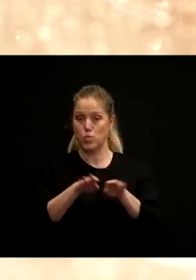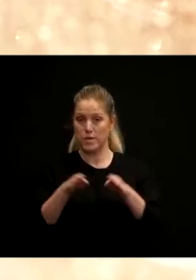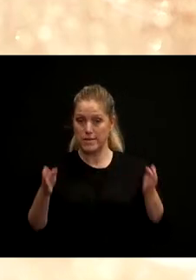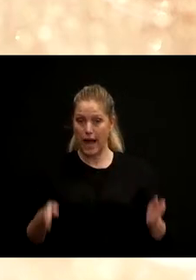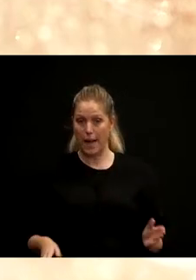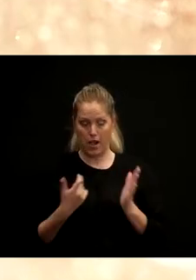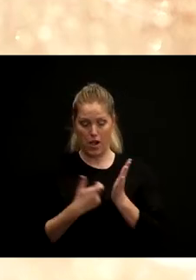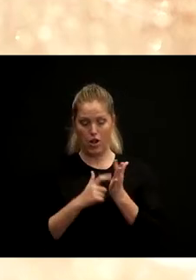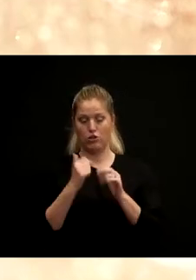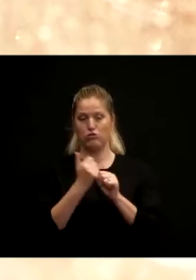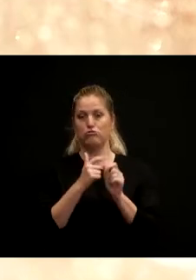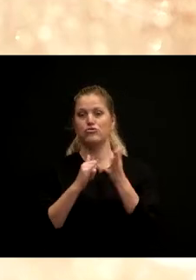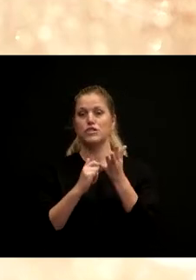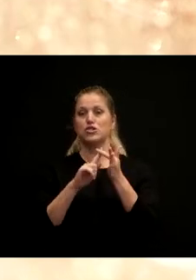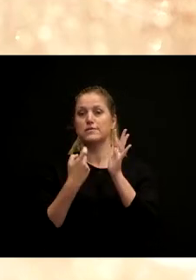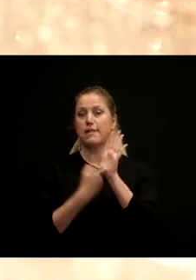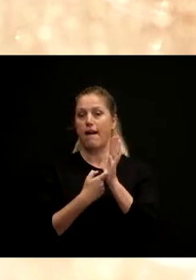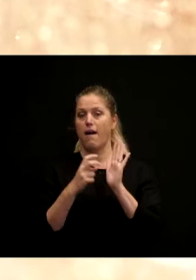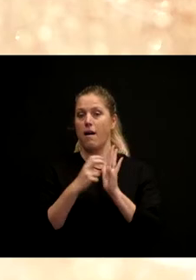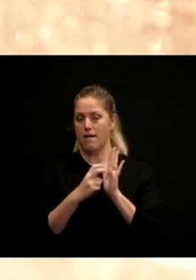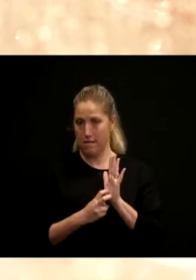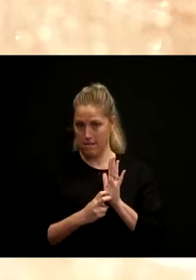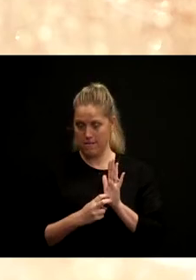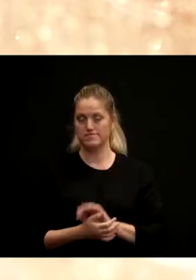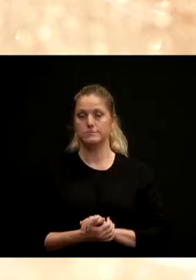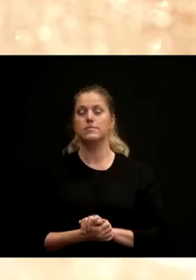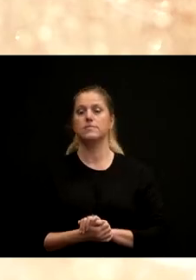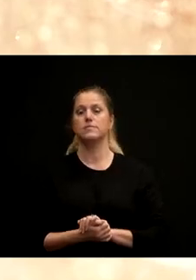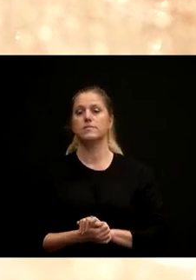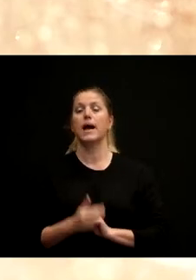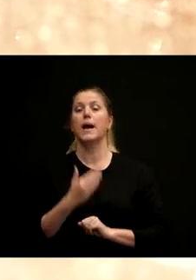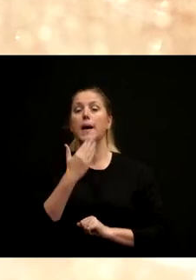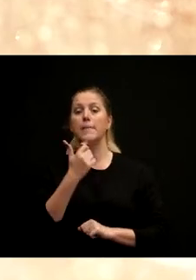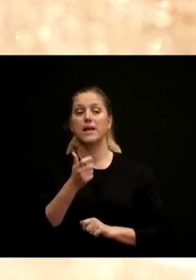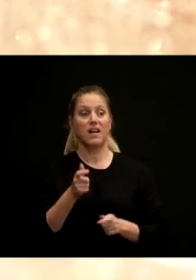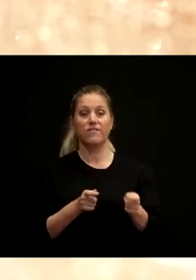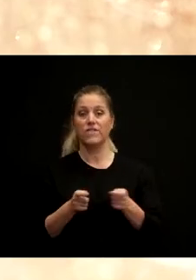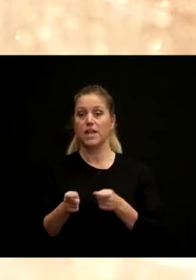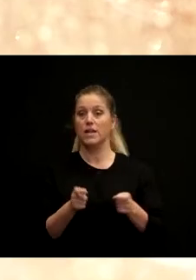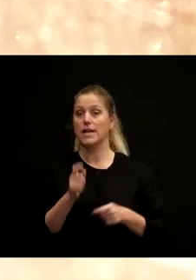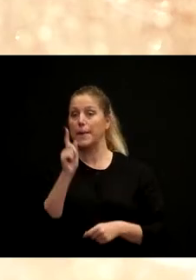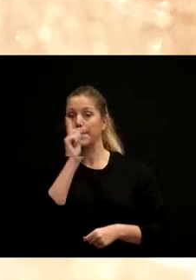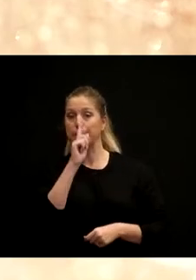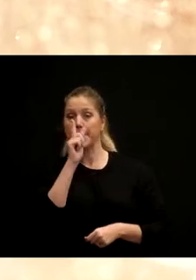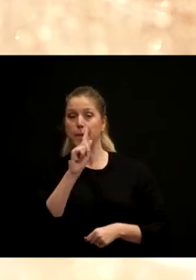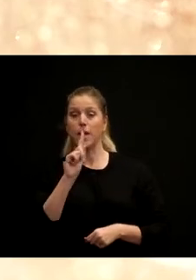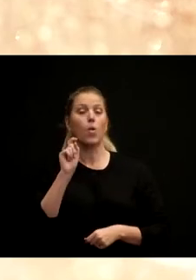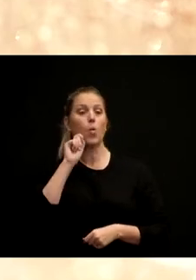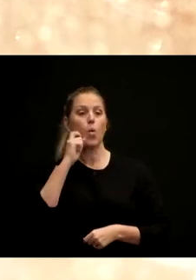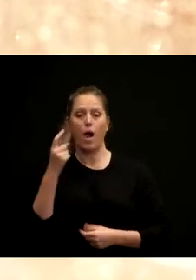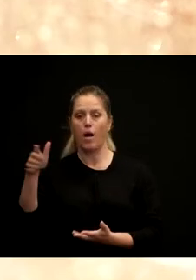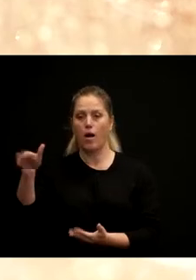already. And for the facilitators, please collect these and hand them to the secretary.